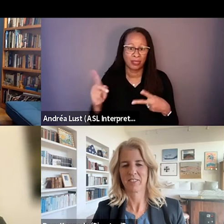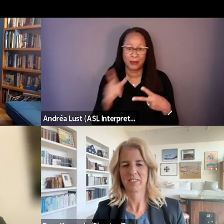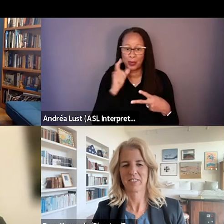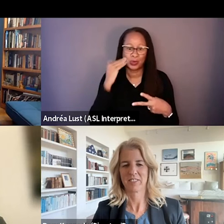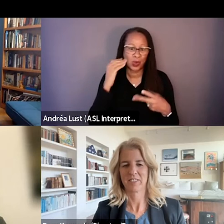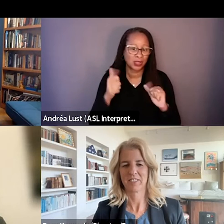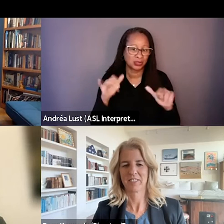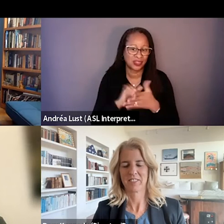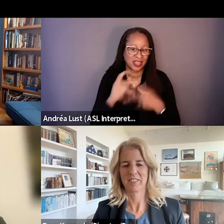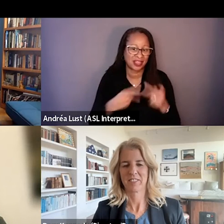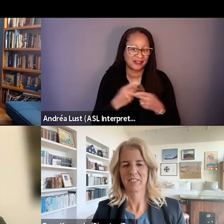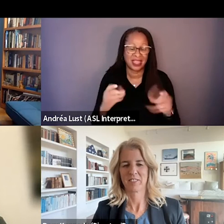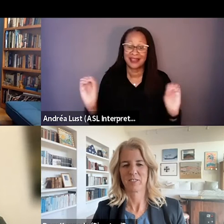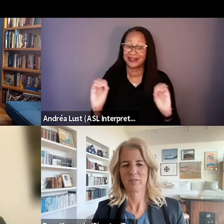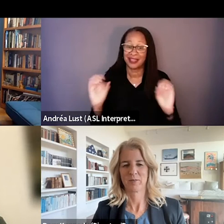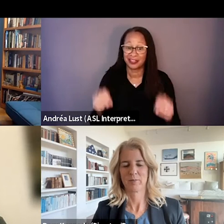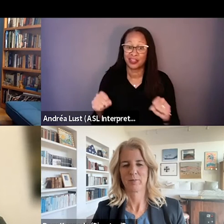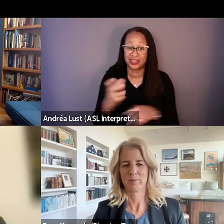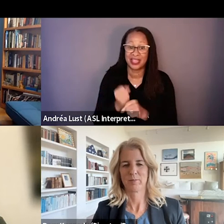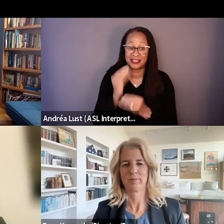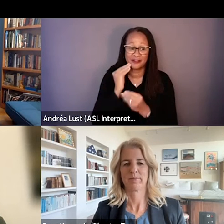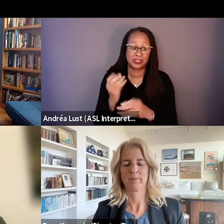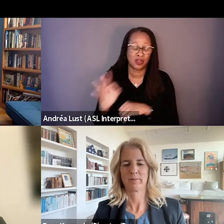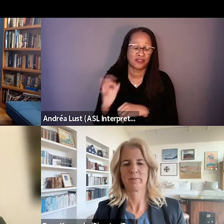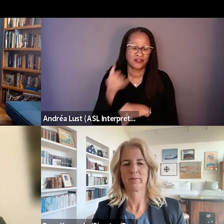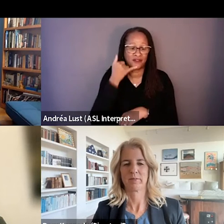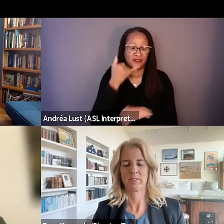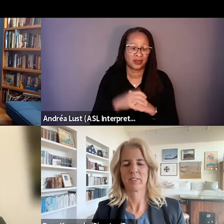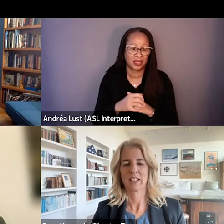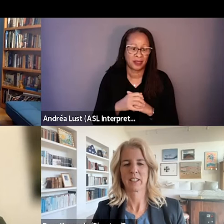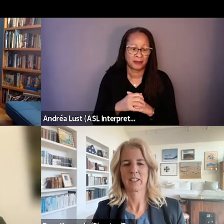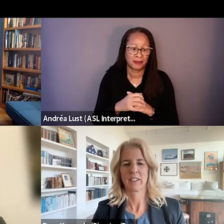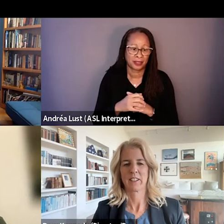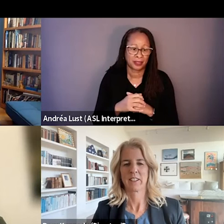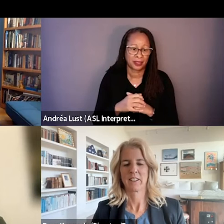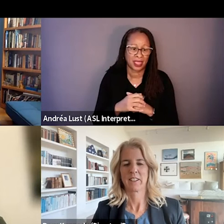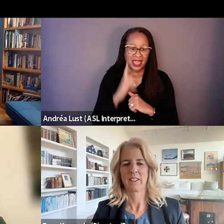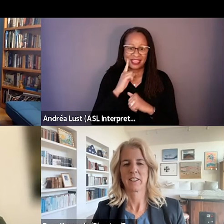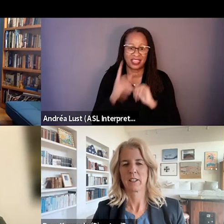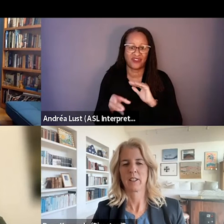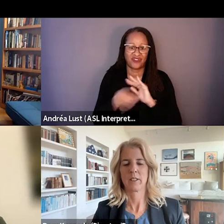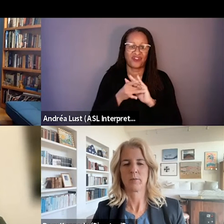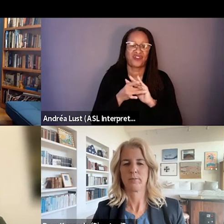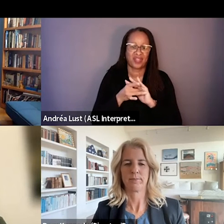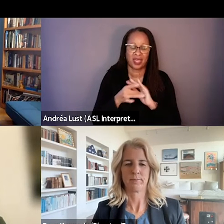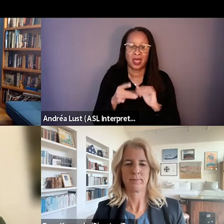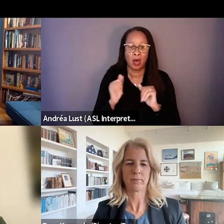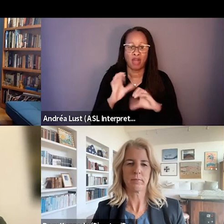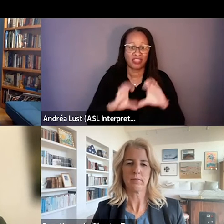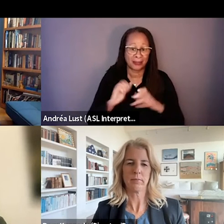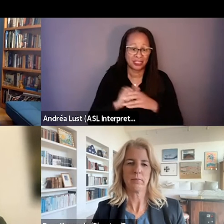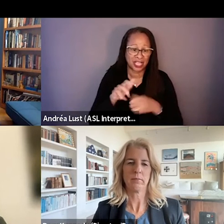know how to do those things, and actually none of them could retrieve it, because I think it had like sort of fused after the fact with all the chemicals in the